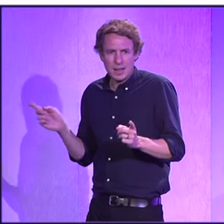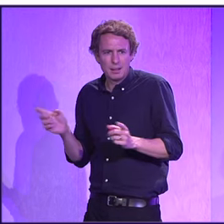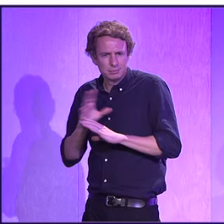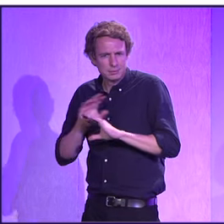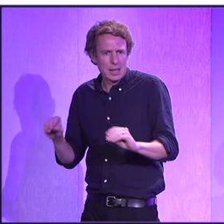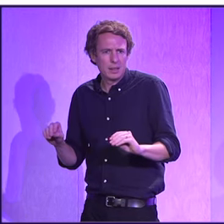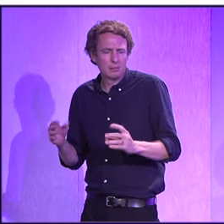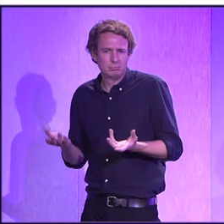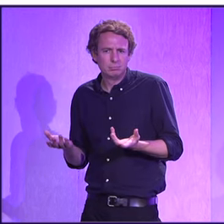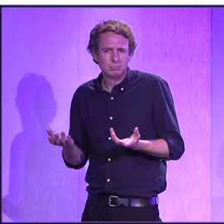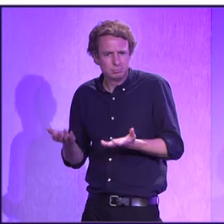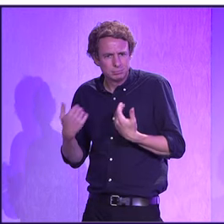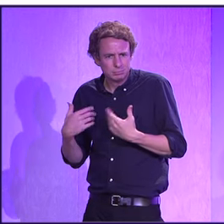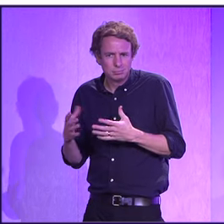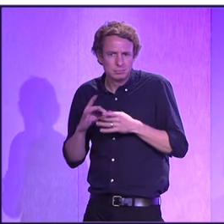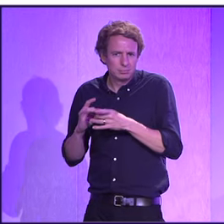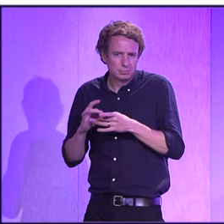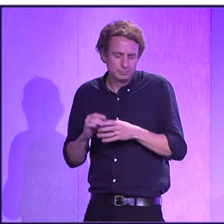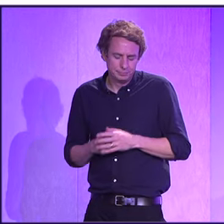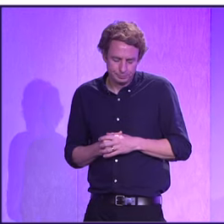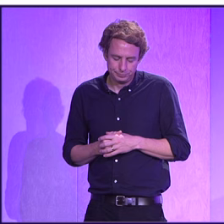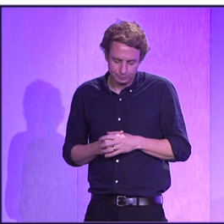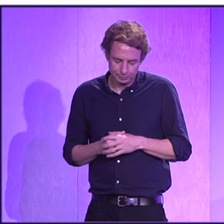them know, let them learn them, right?